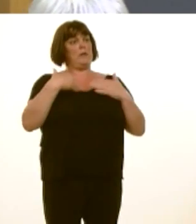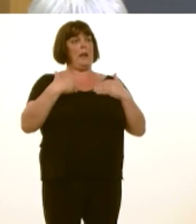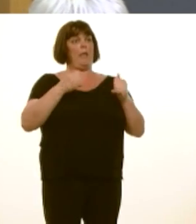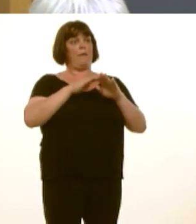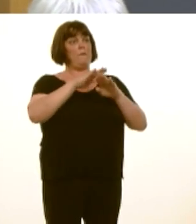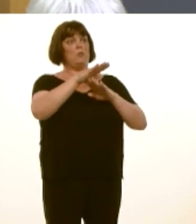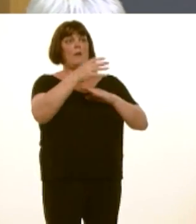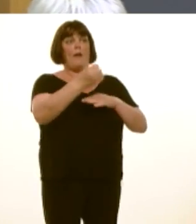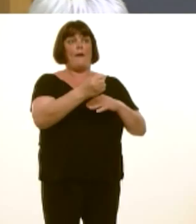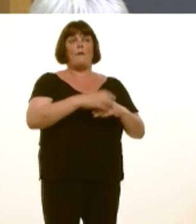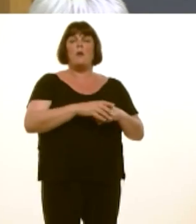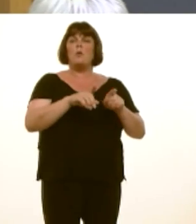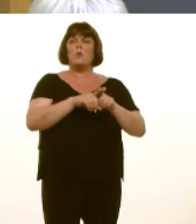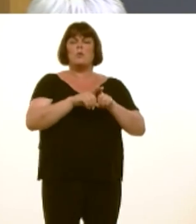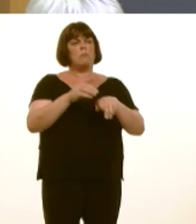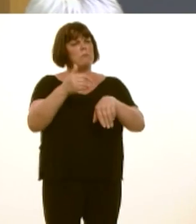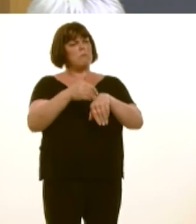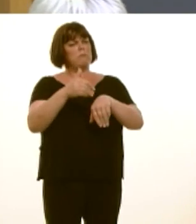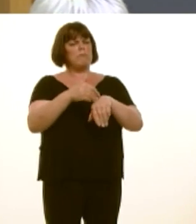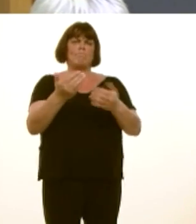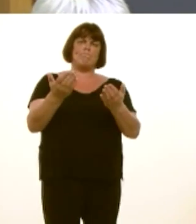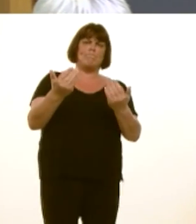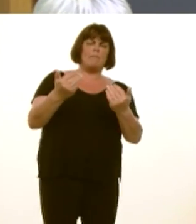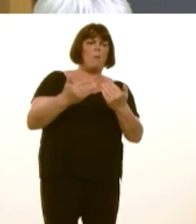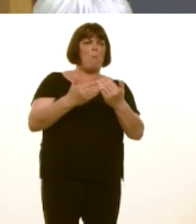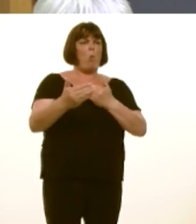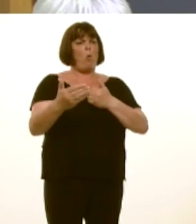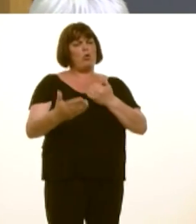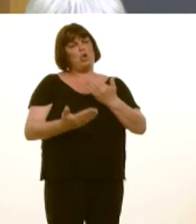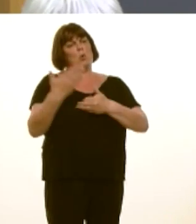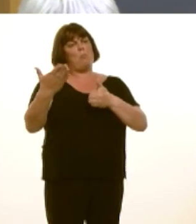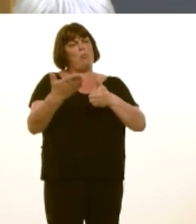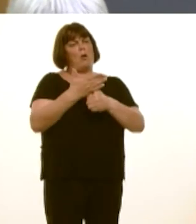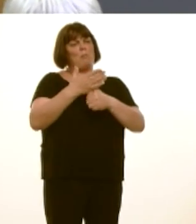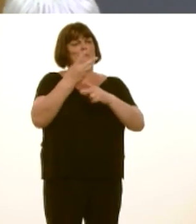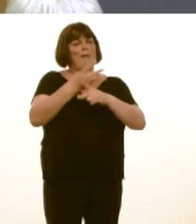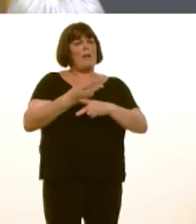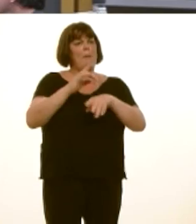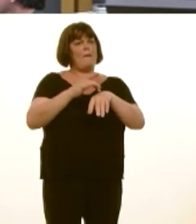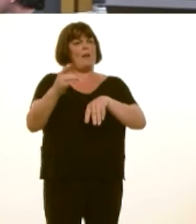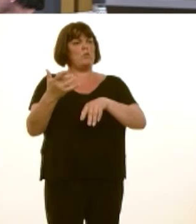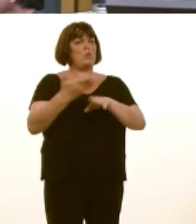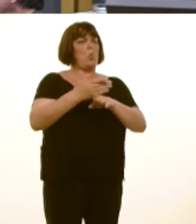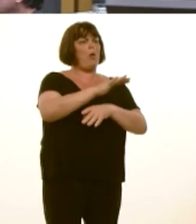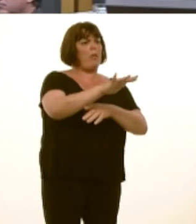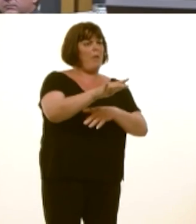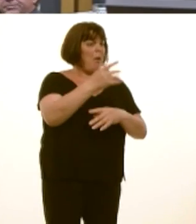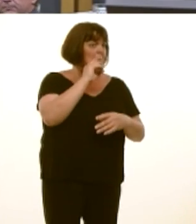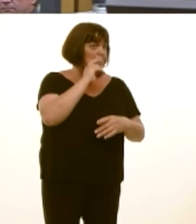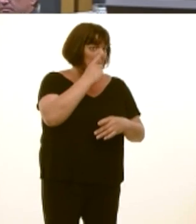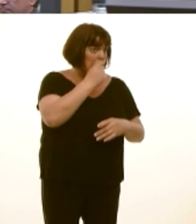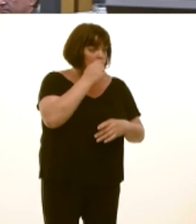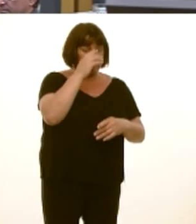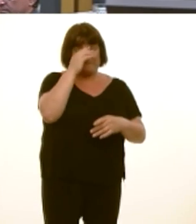you think that this could have in terms of attracting new primary care professionals to that area? Hugely important. I know